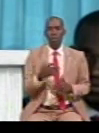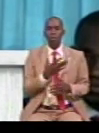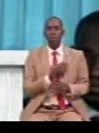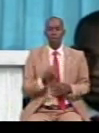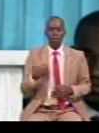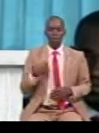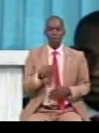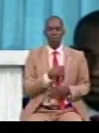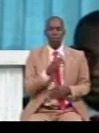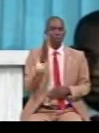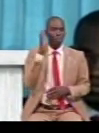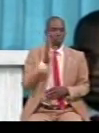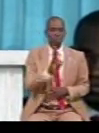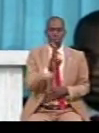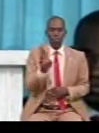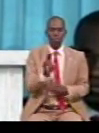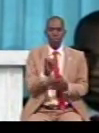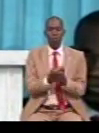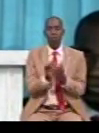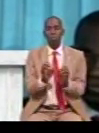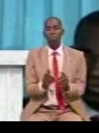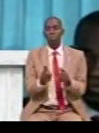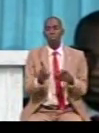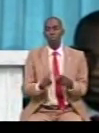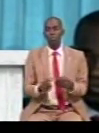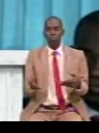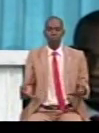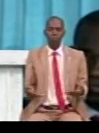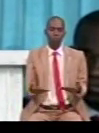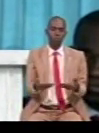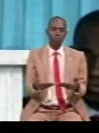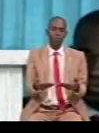interact with you and bring the